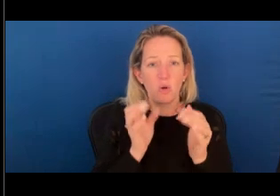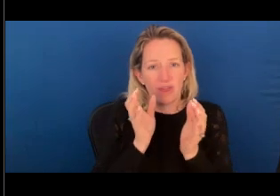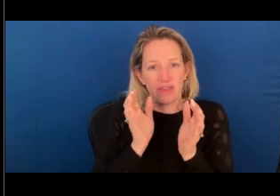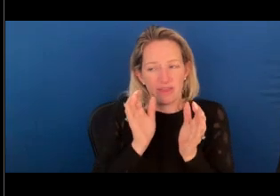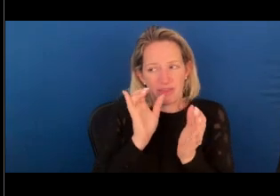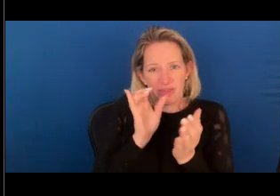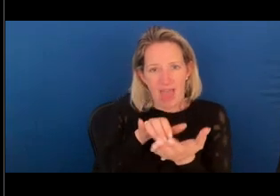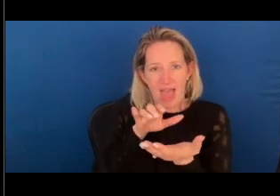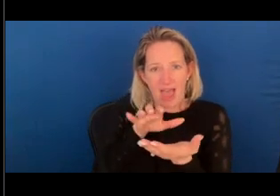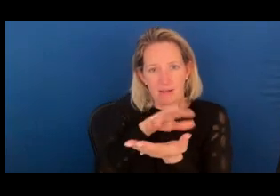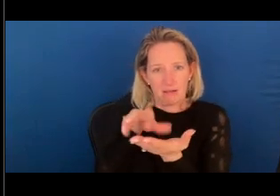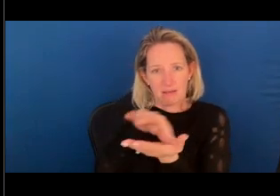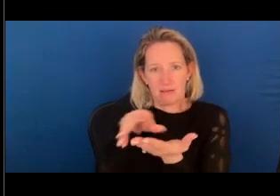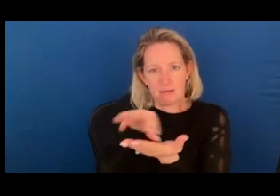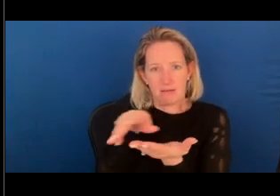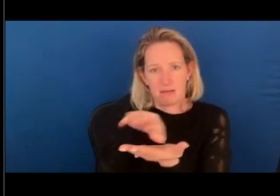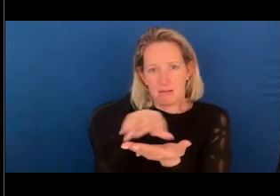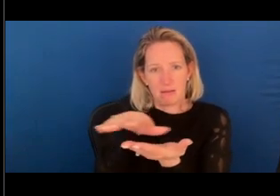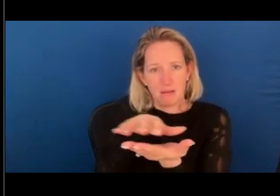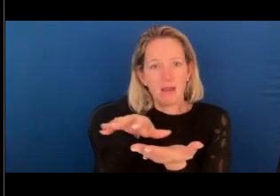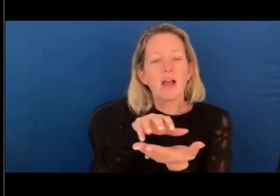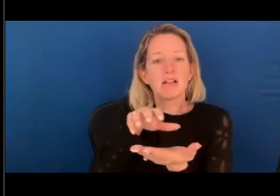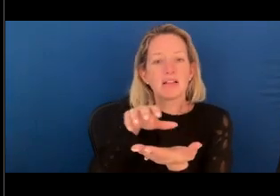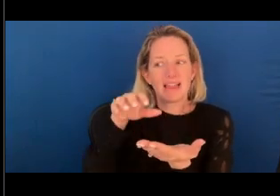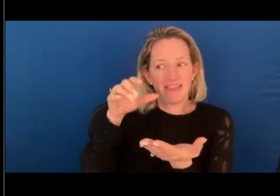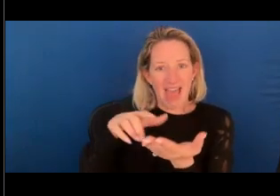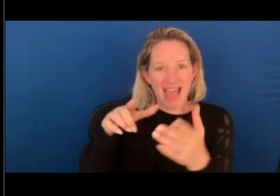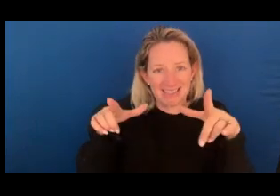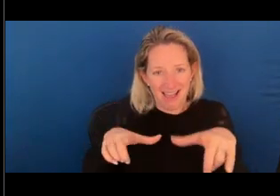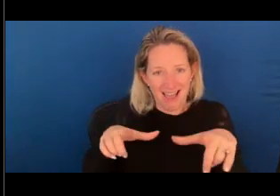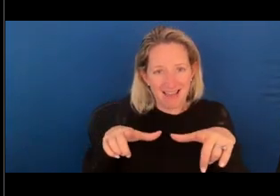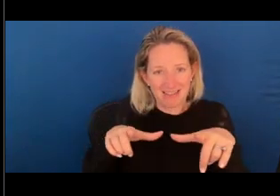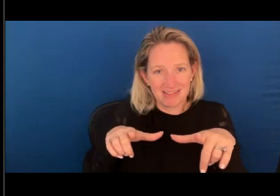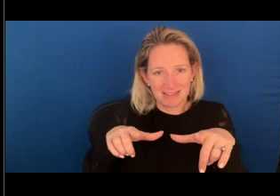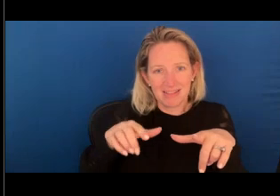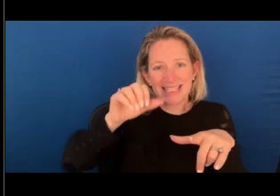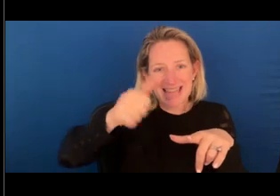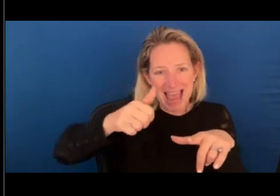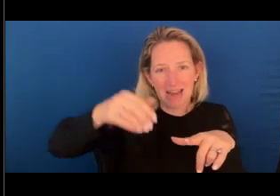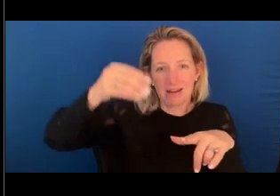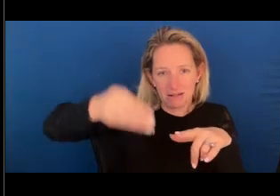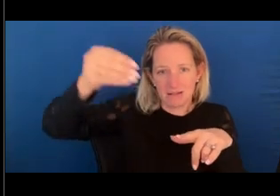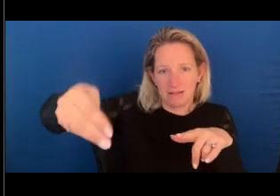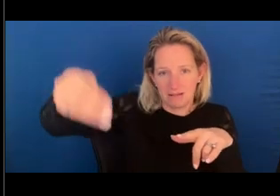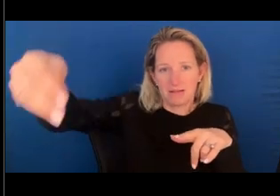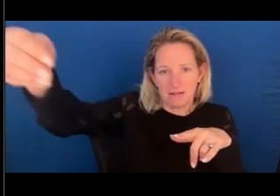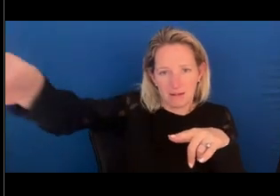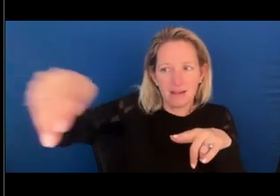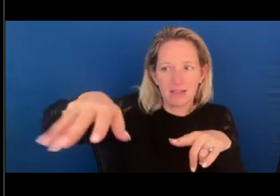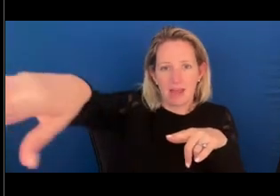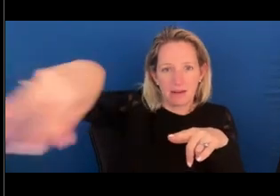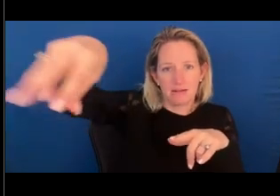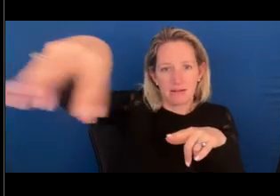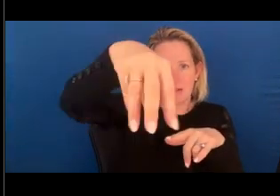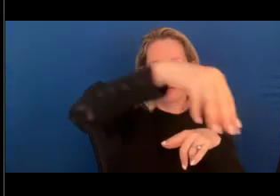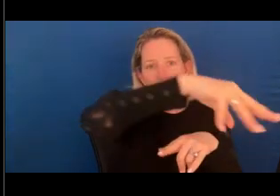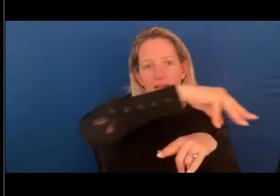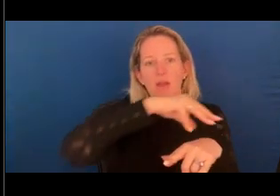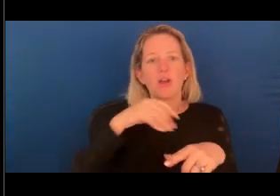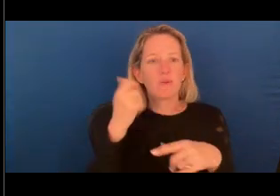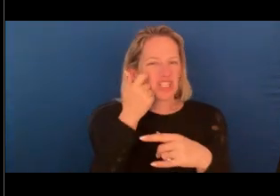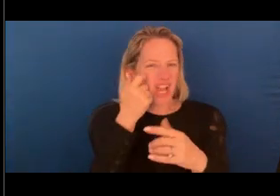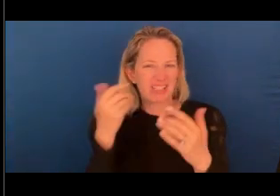carpet is, 10 times that away could maybe be our limit. That's still something we're exploring right now in the lab. I should mention we are a new round of funding, so